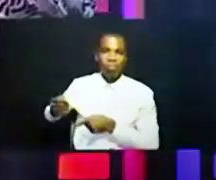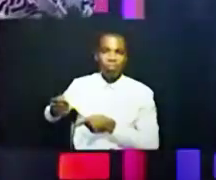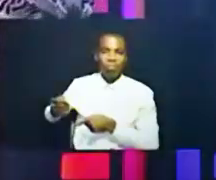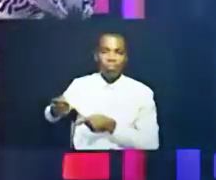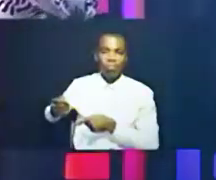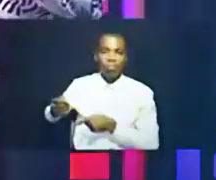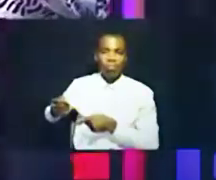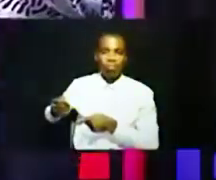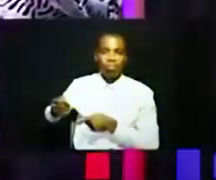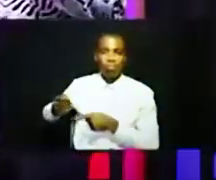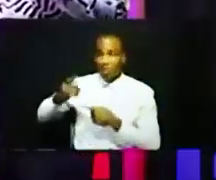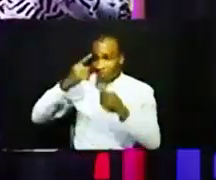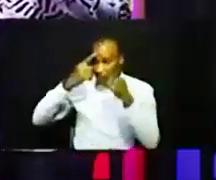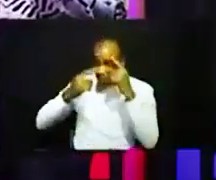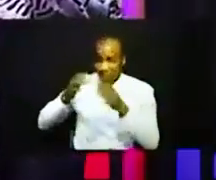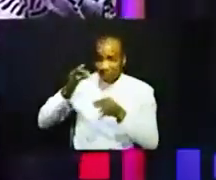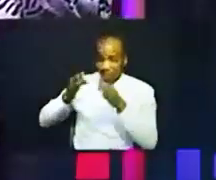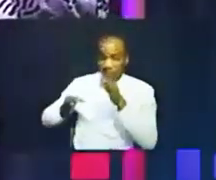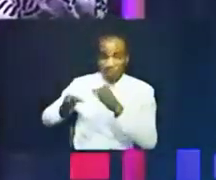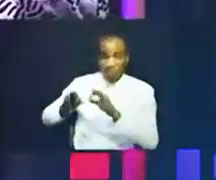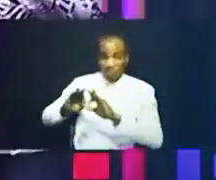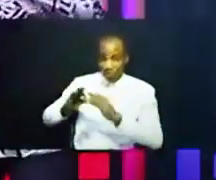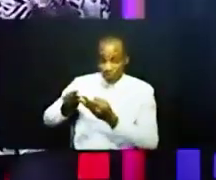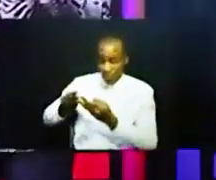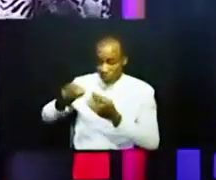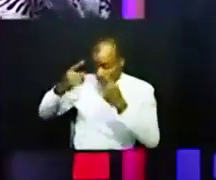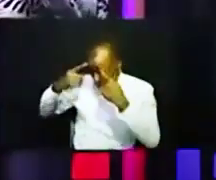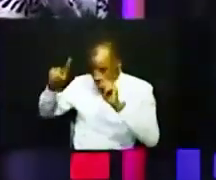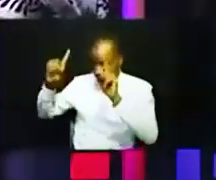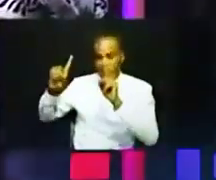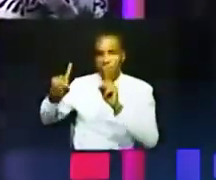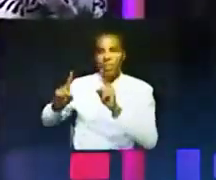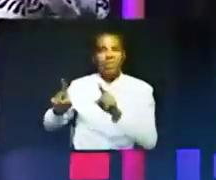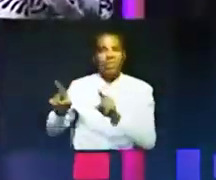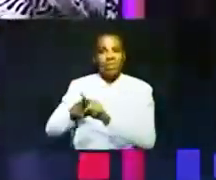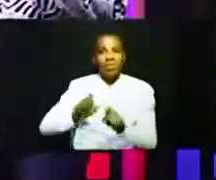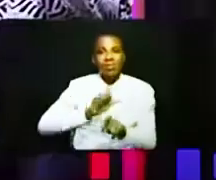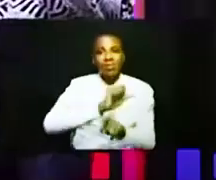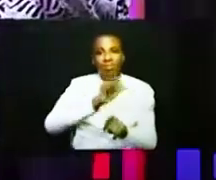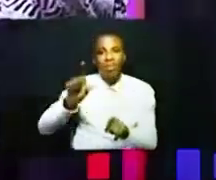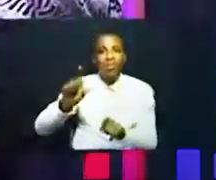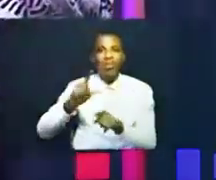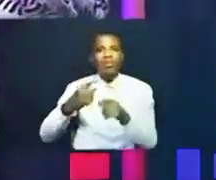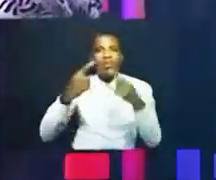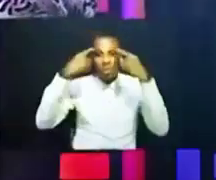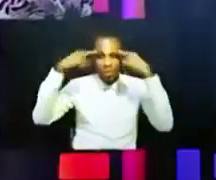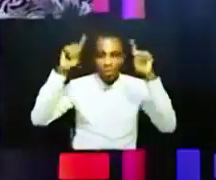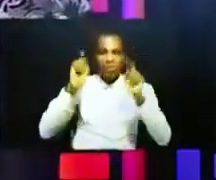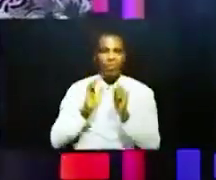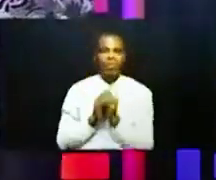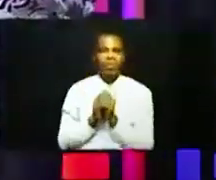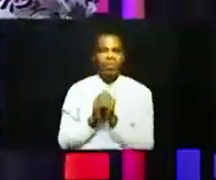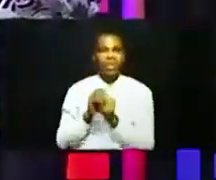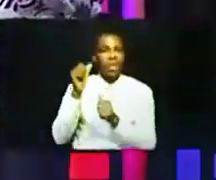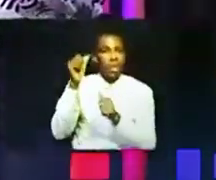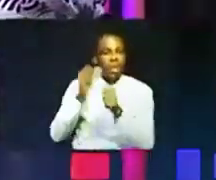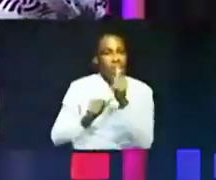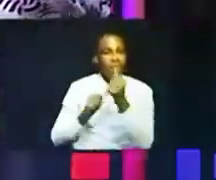It is the bottom support of the society, the family. It is the foundation of